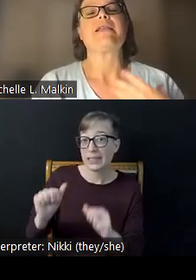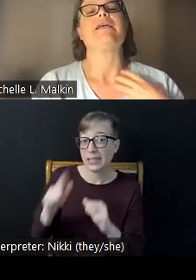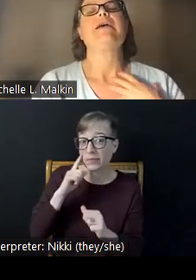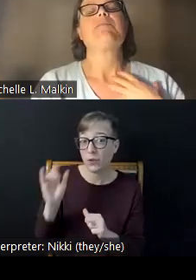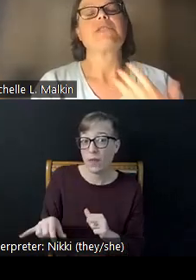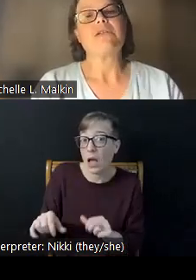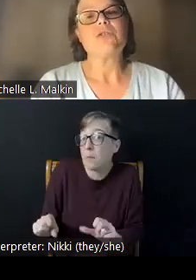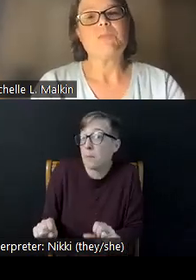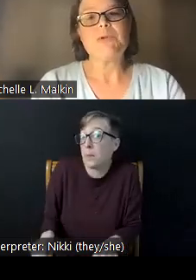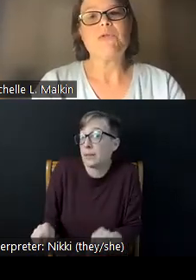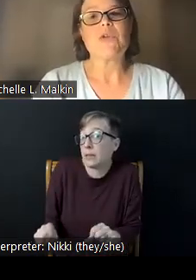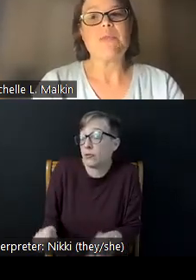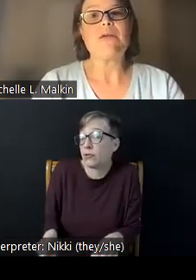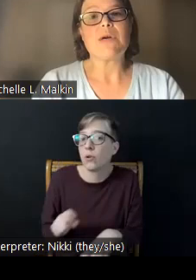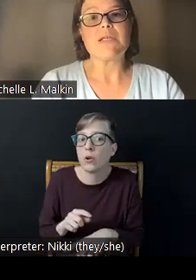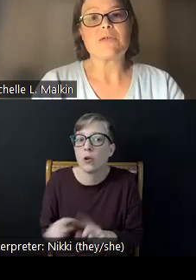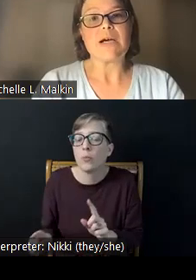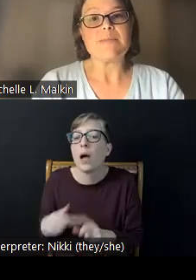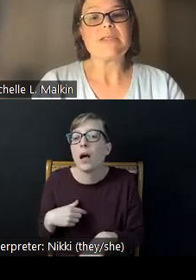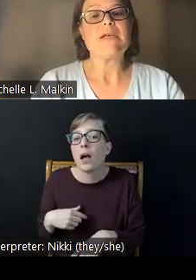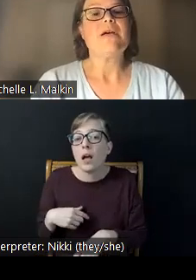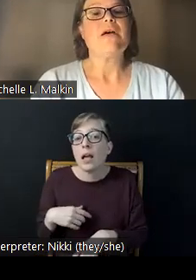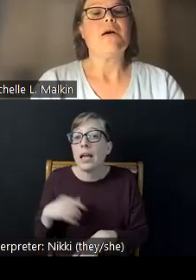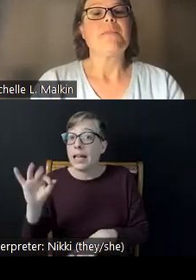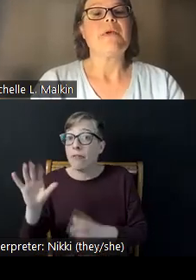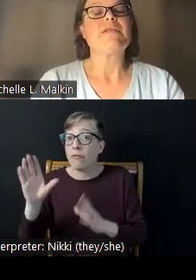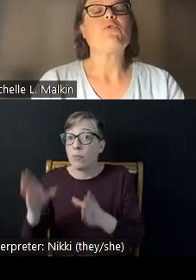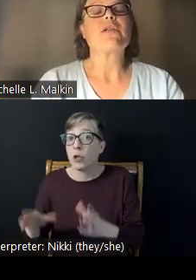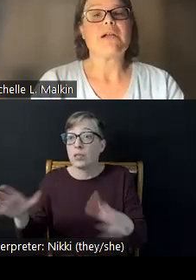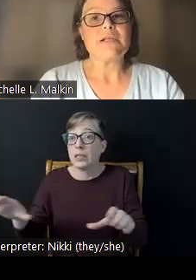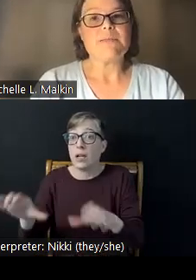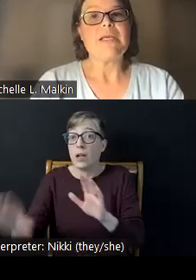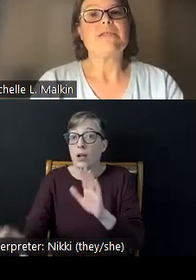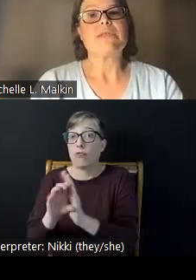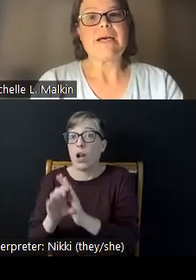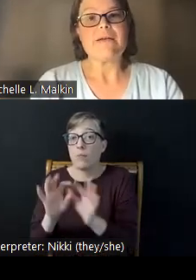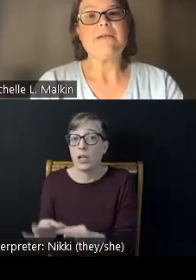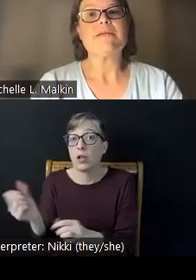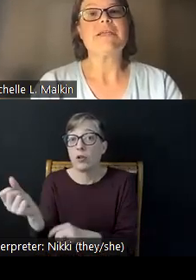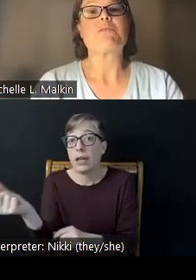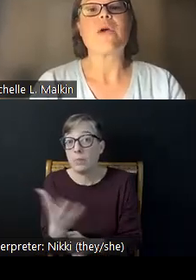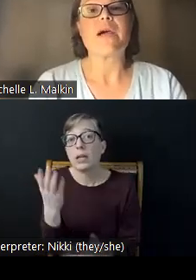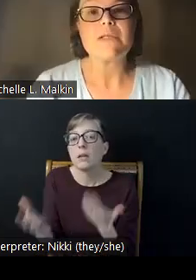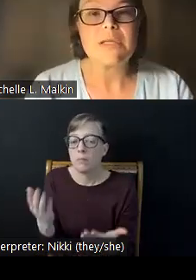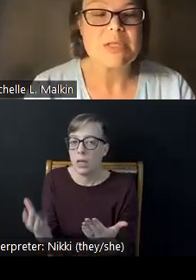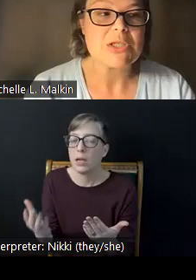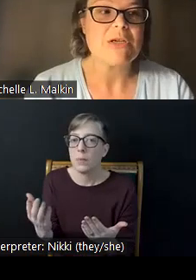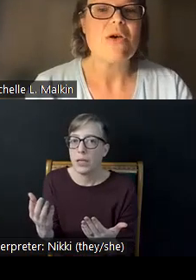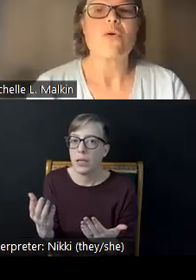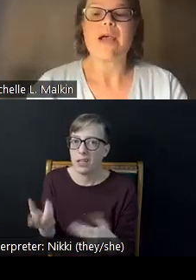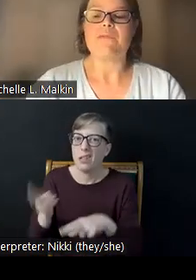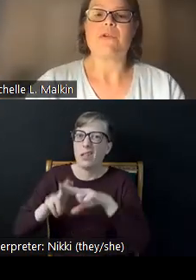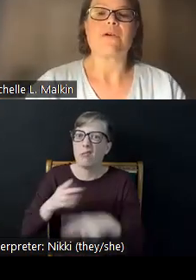say that the percentage of people who have committed one of these crimes is more likely to be suicidal, either prior to